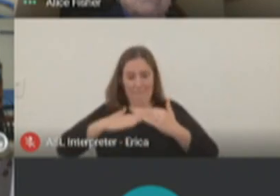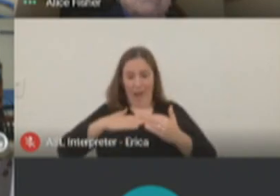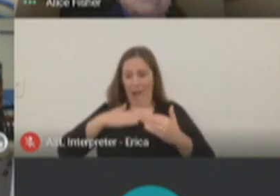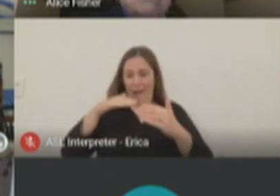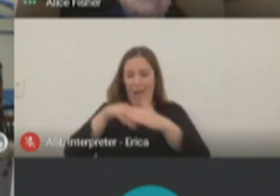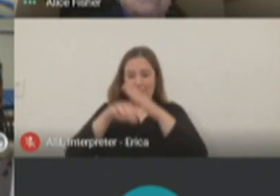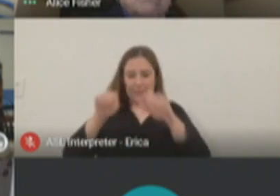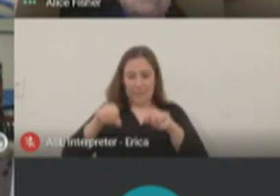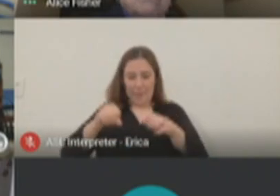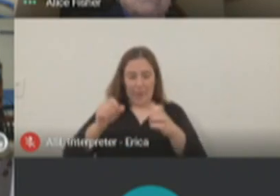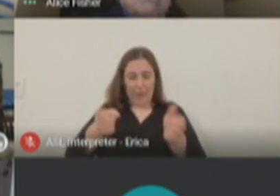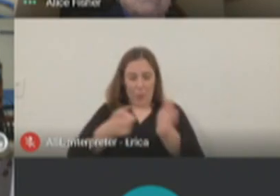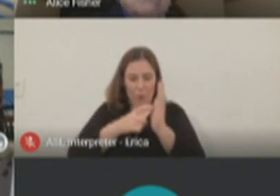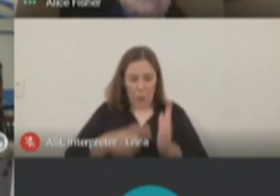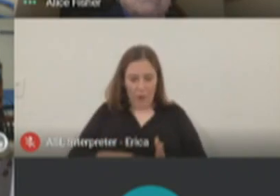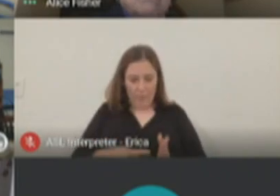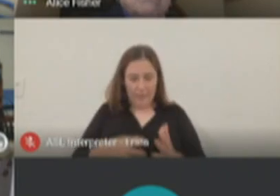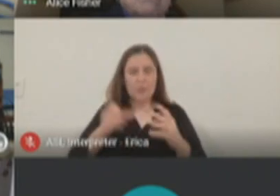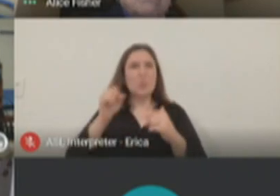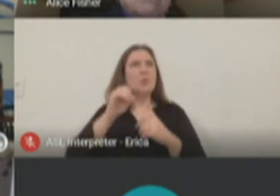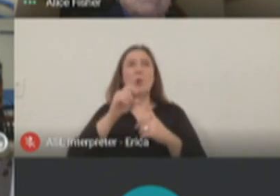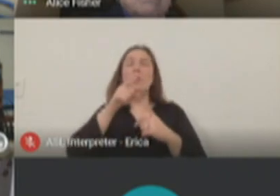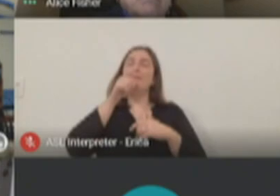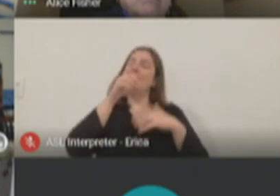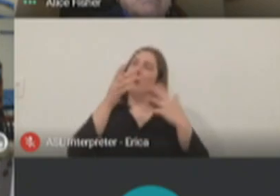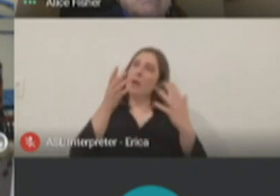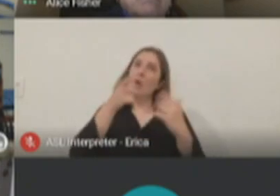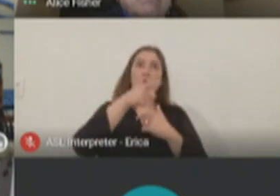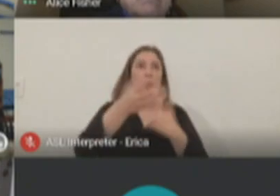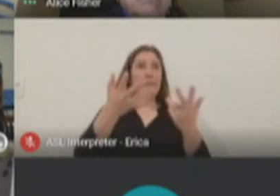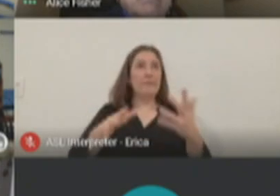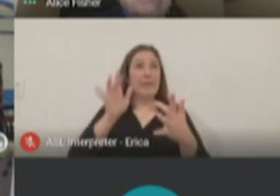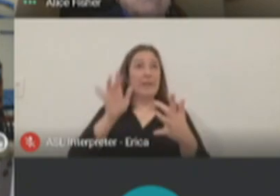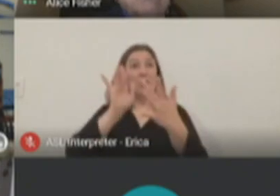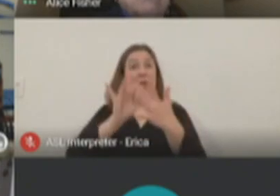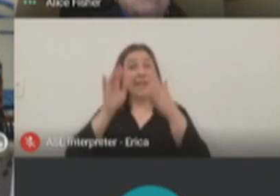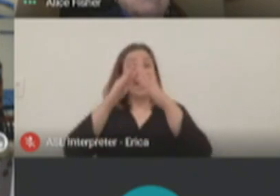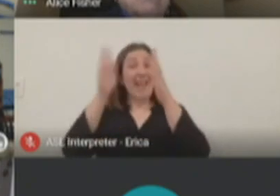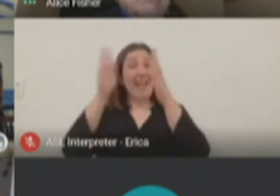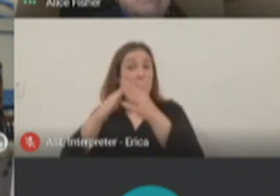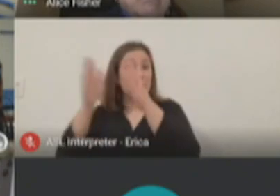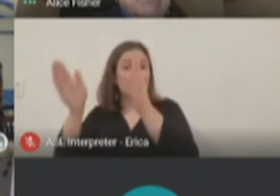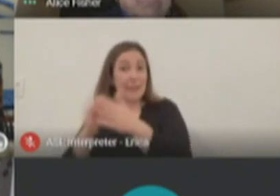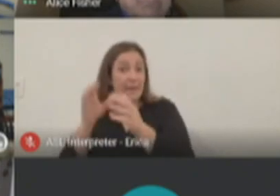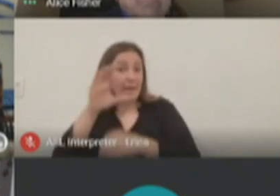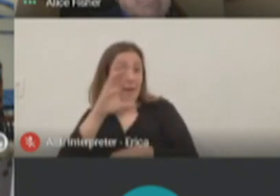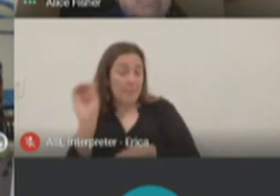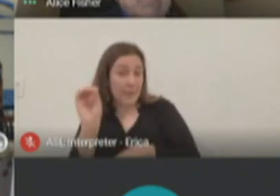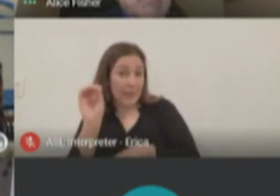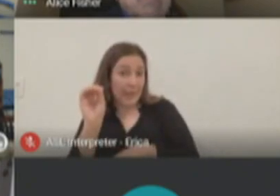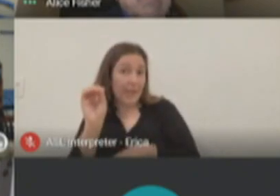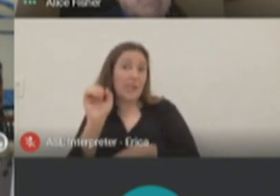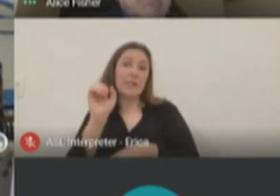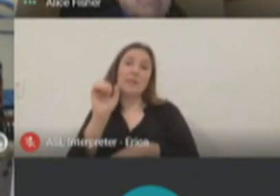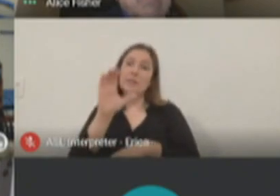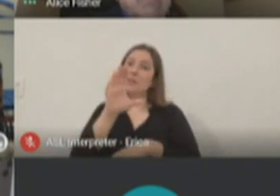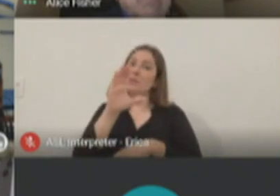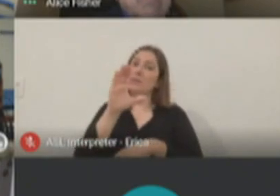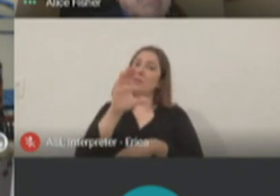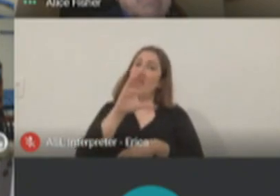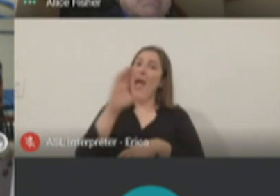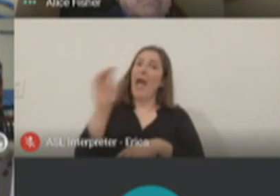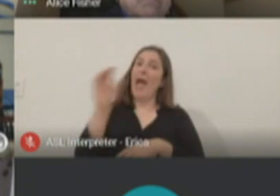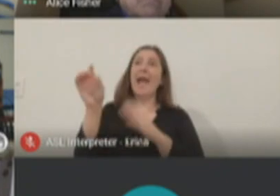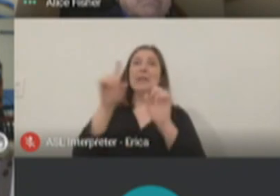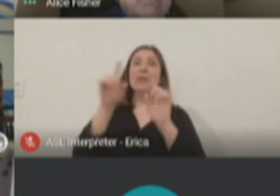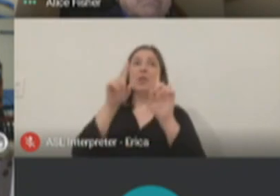along the line is, like, have you reached out to like housing places and like, I don't know, did a survey or something, like asking